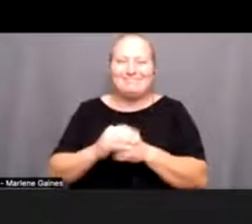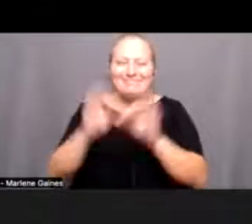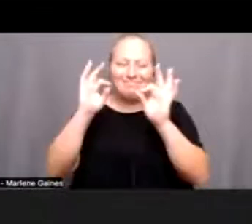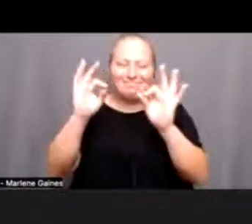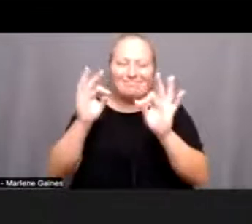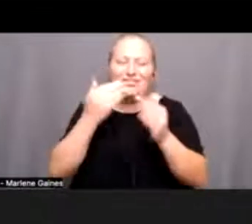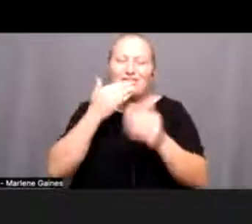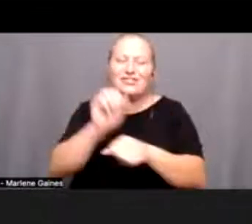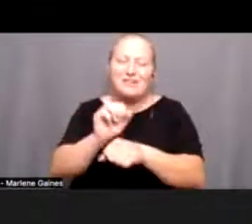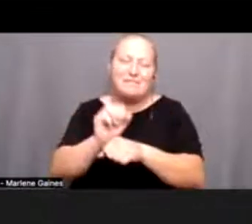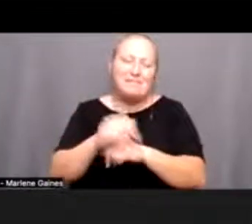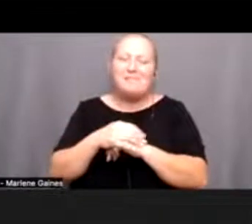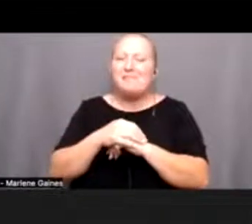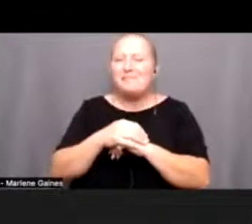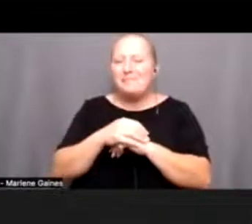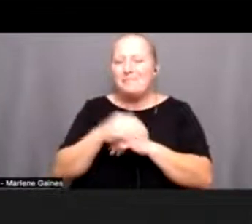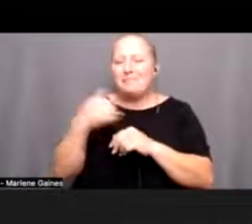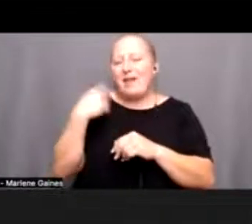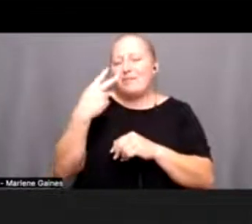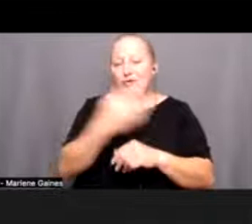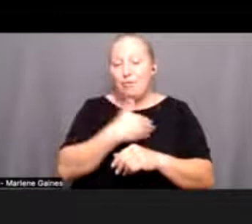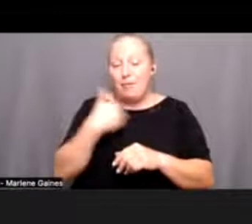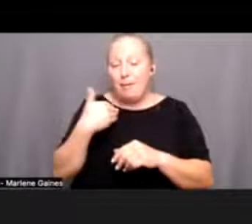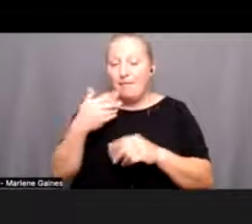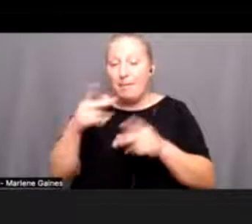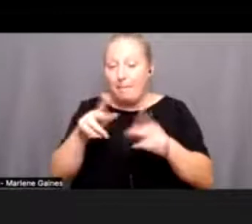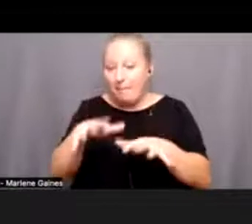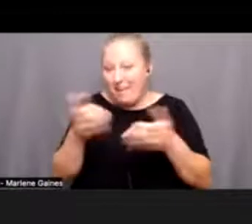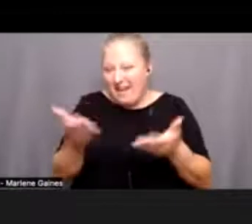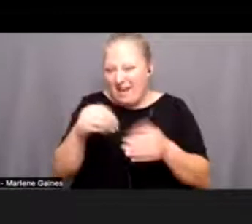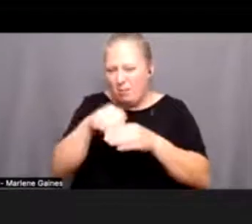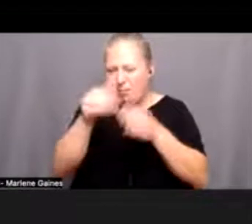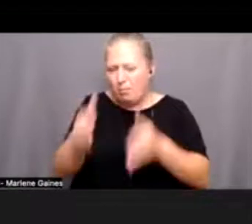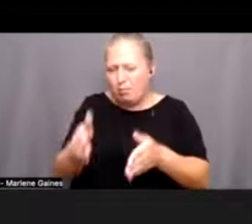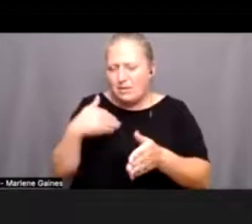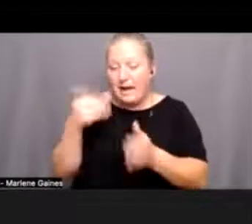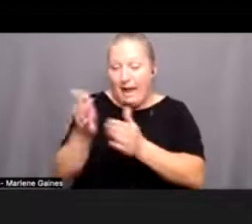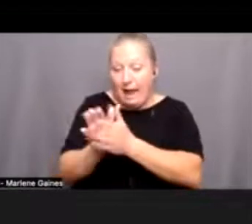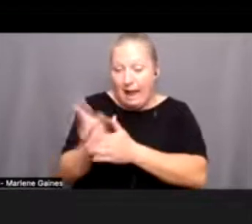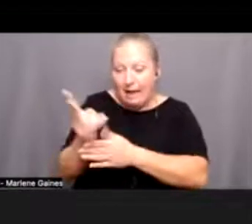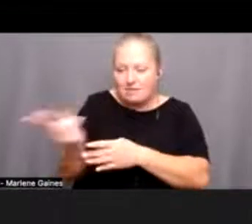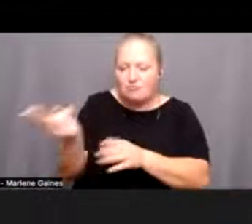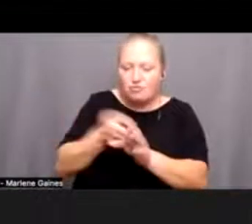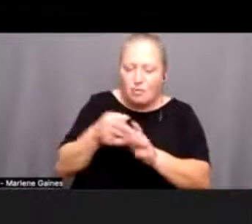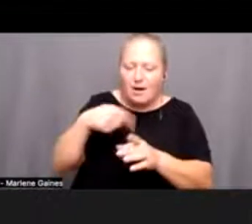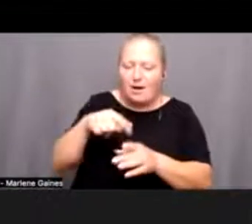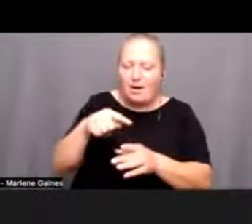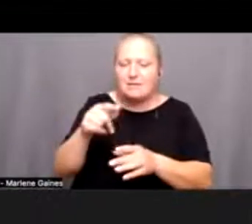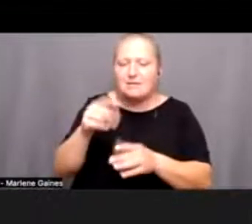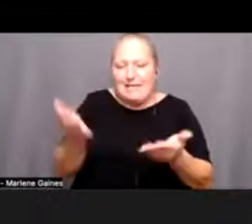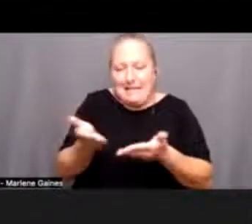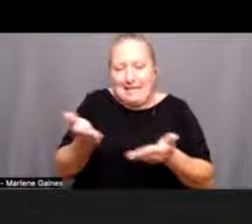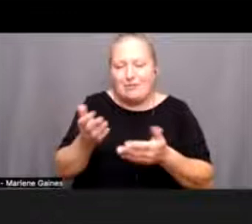Excellent work. We have two members of the public who are here in person, so I'm going to ask these two individuals to come and join us at the podium